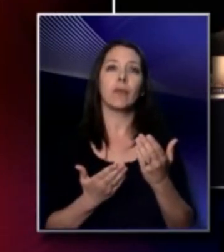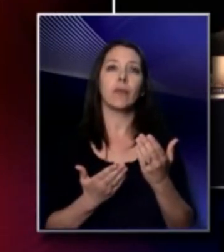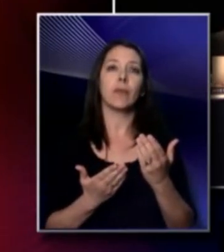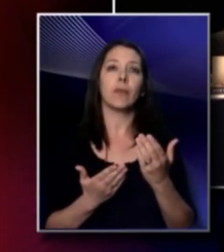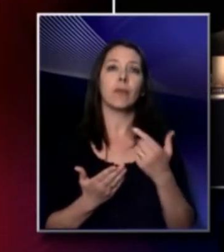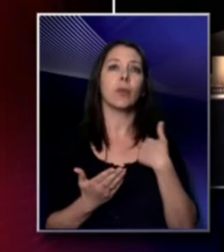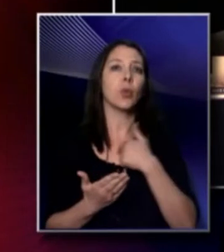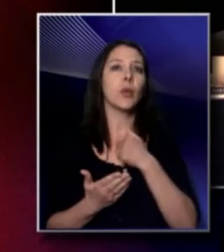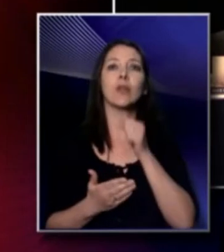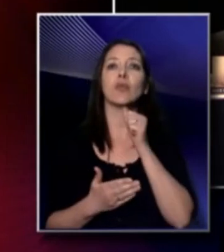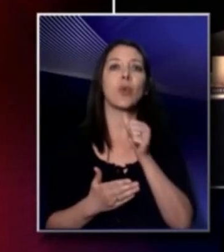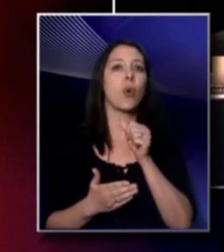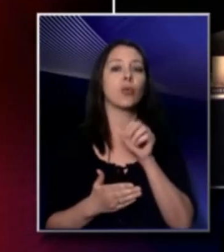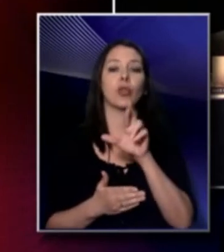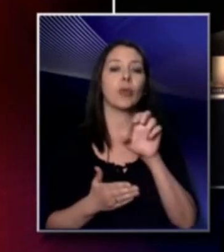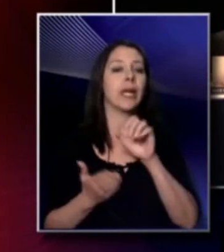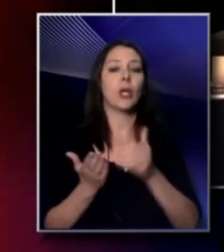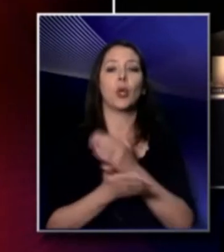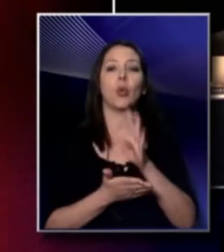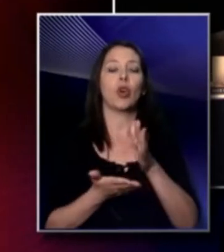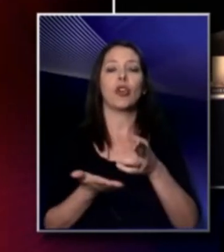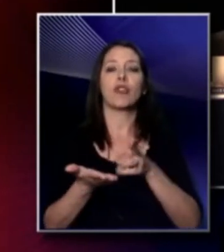her contract. Do we have a second?